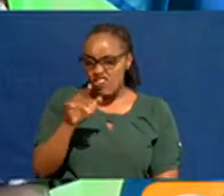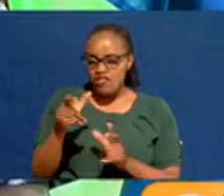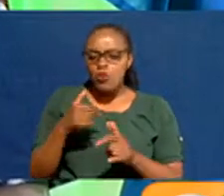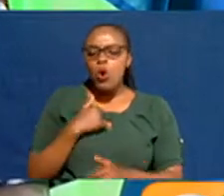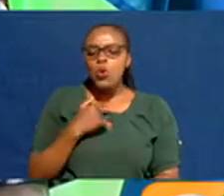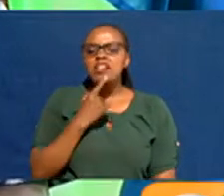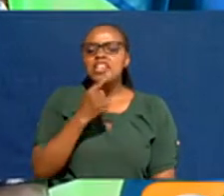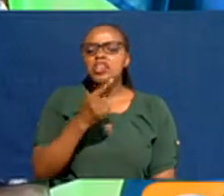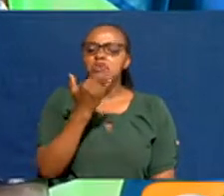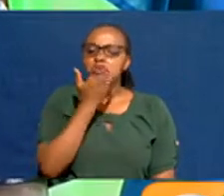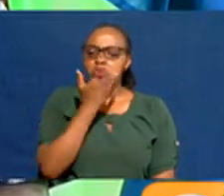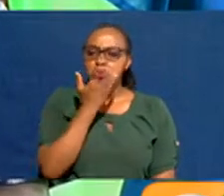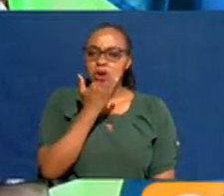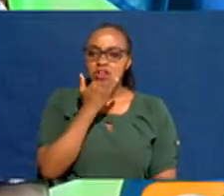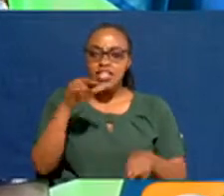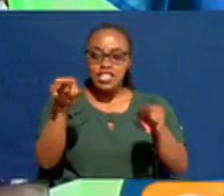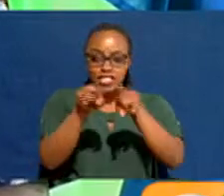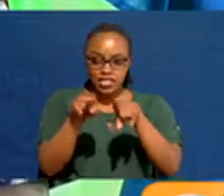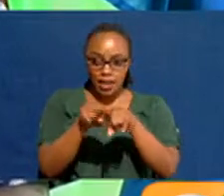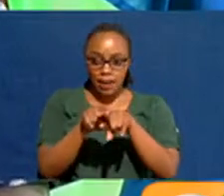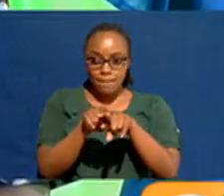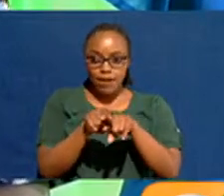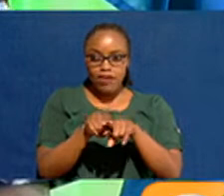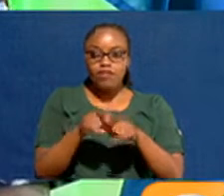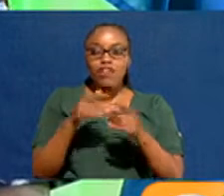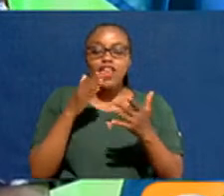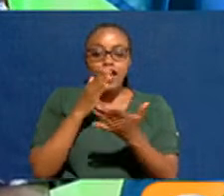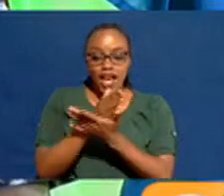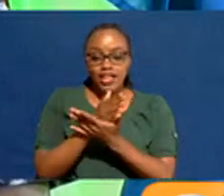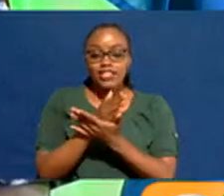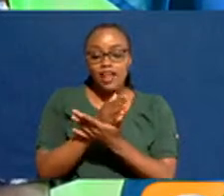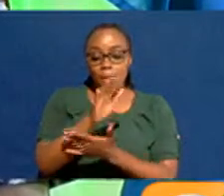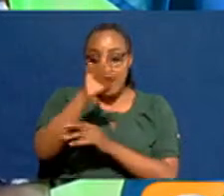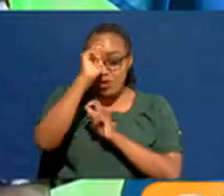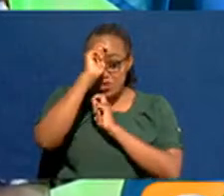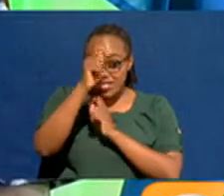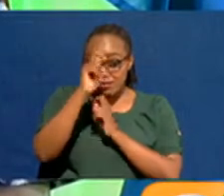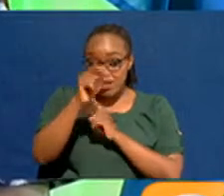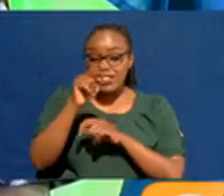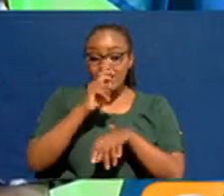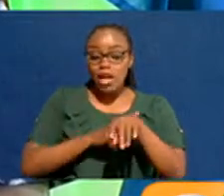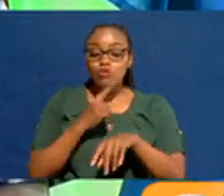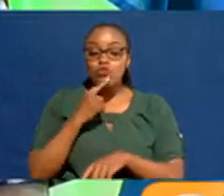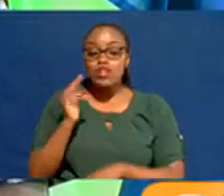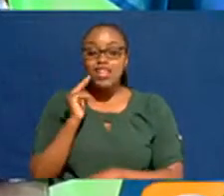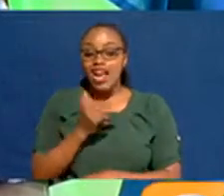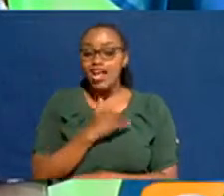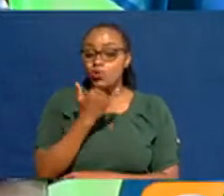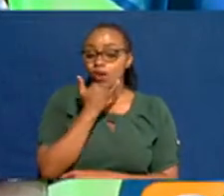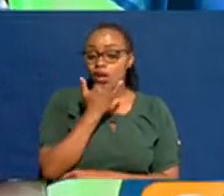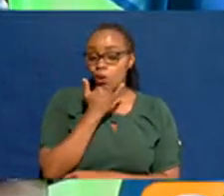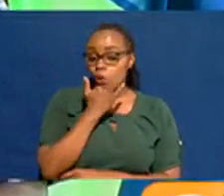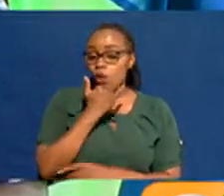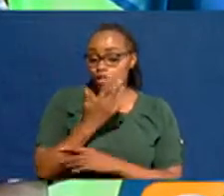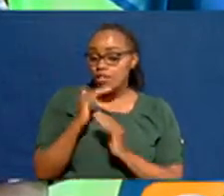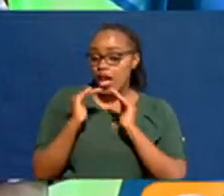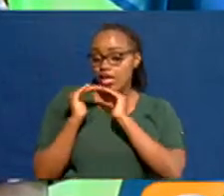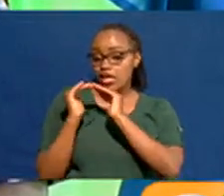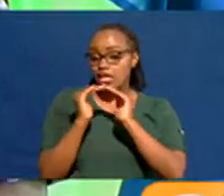out. Just as we respect your right to call us out. Mm-hmm. So it's a mutual relationship. And the media